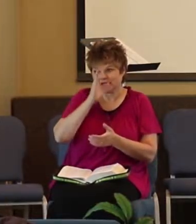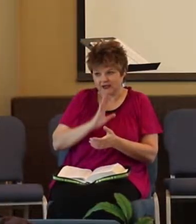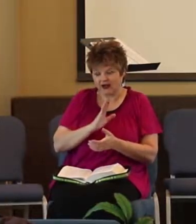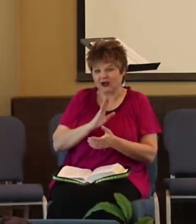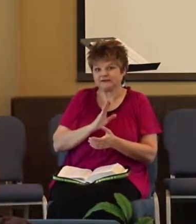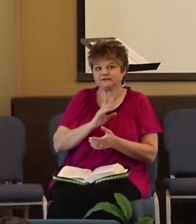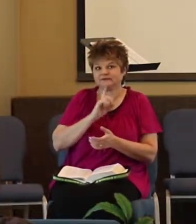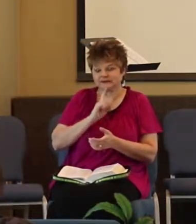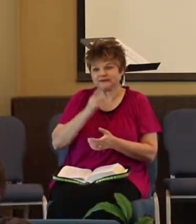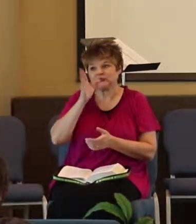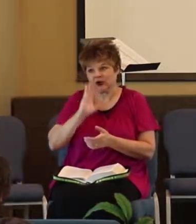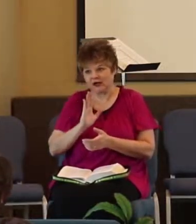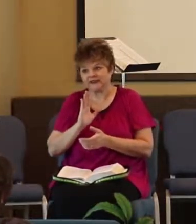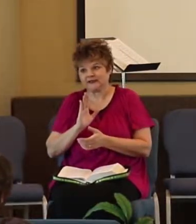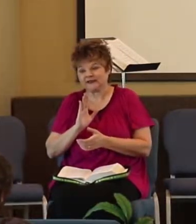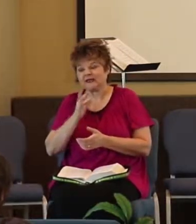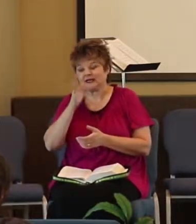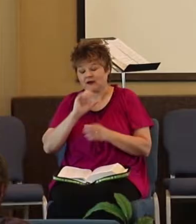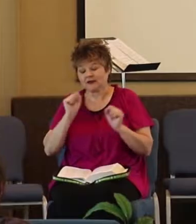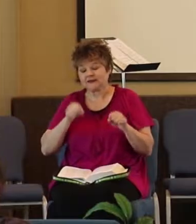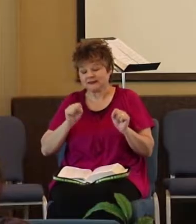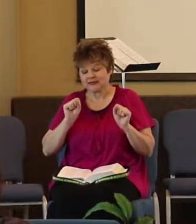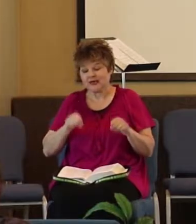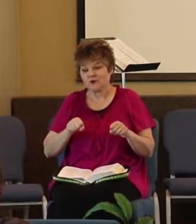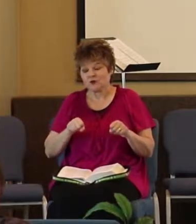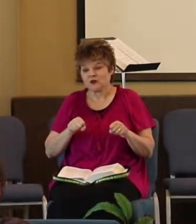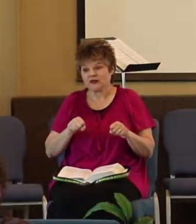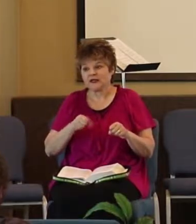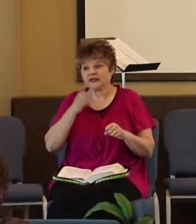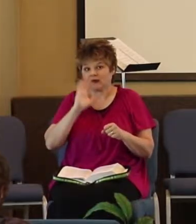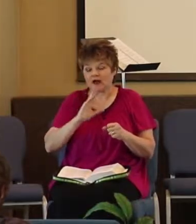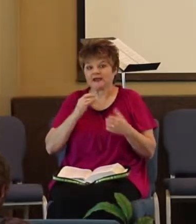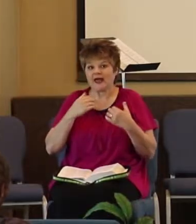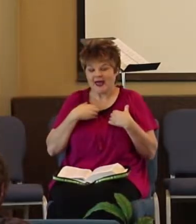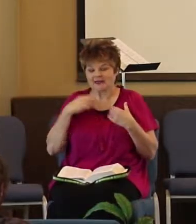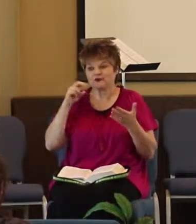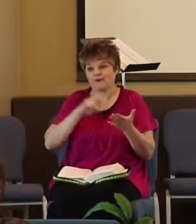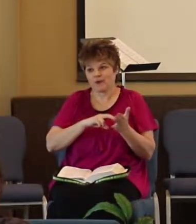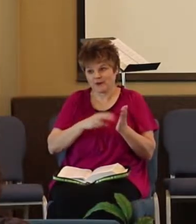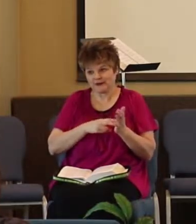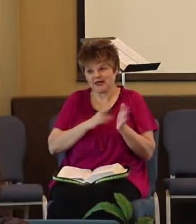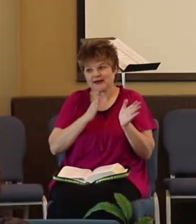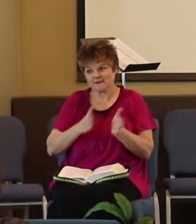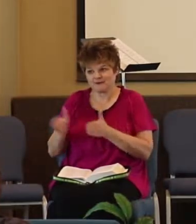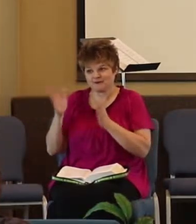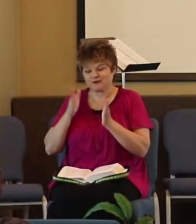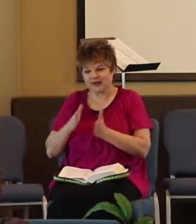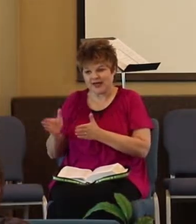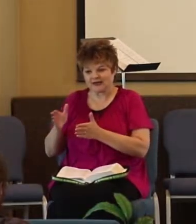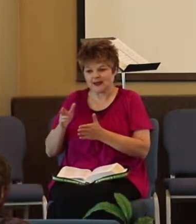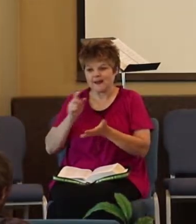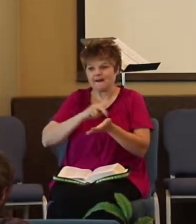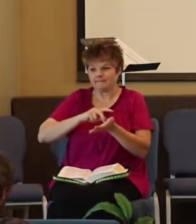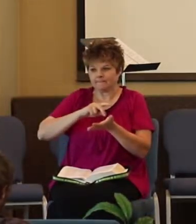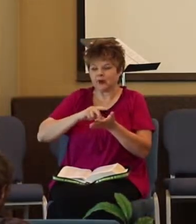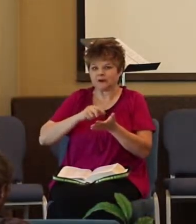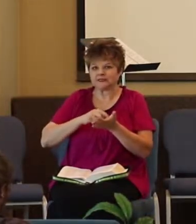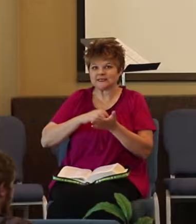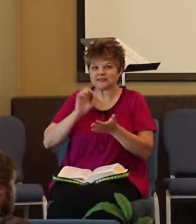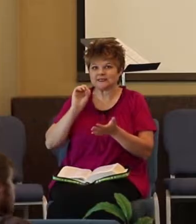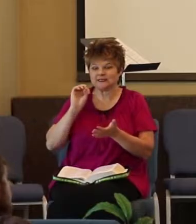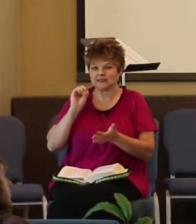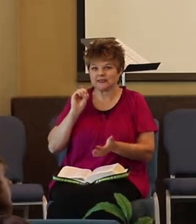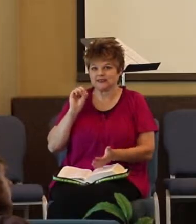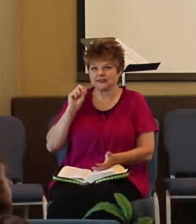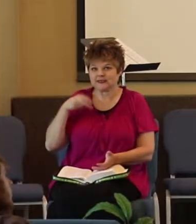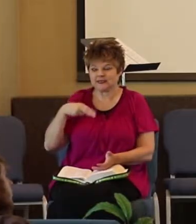is God and that God is capable and that God has a purpose and God has a plan. Paul says this in Ephesians chapter